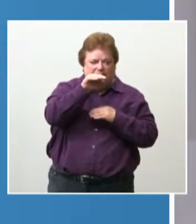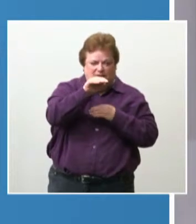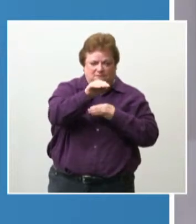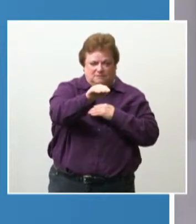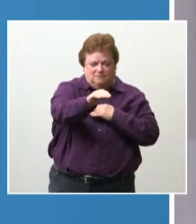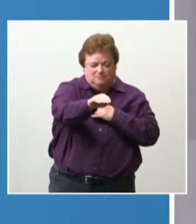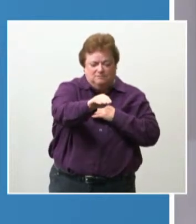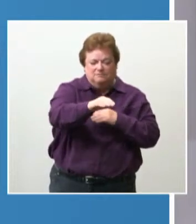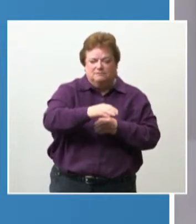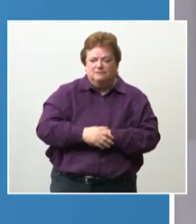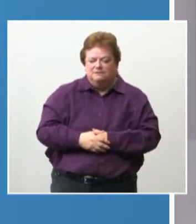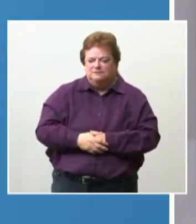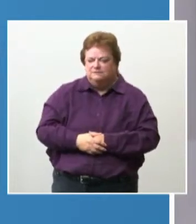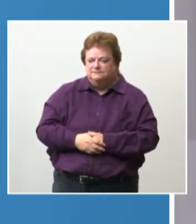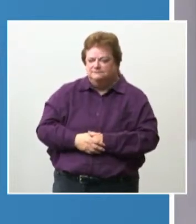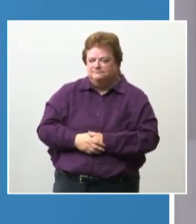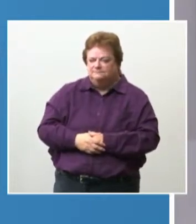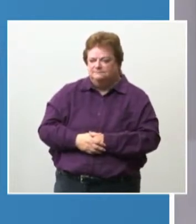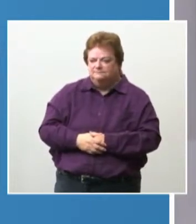infectious period.